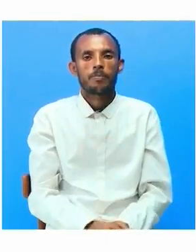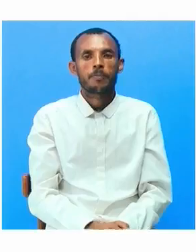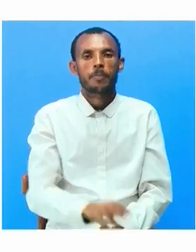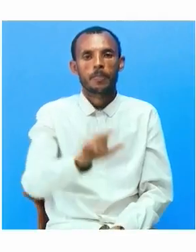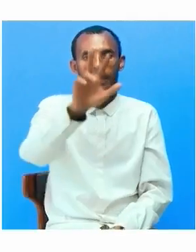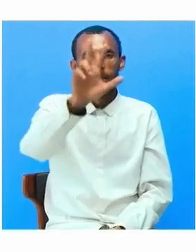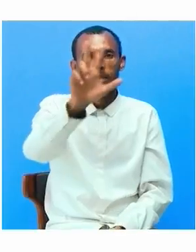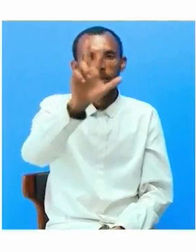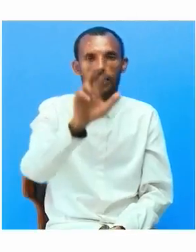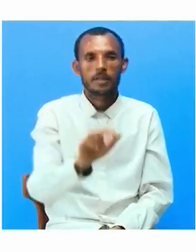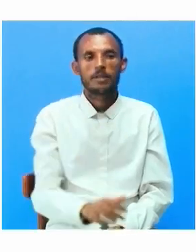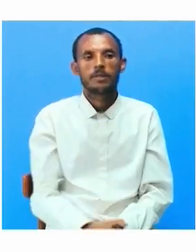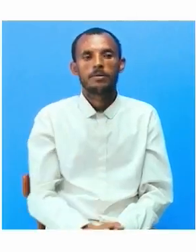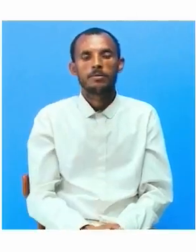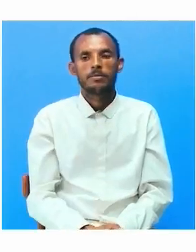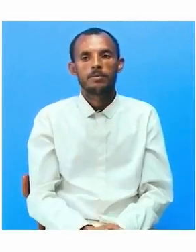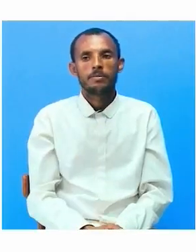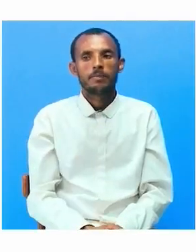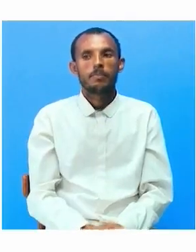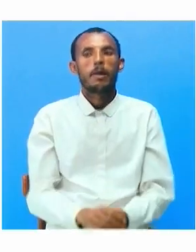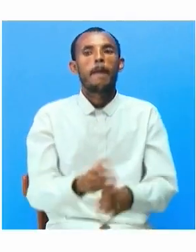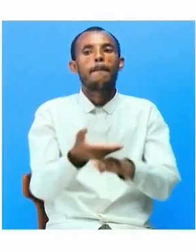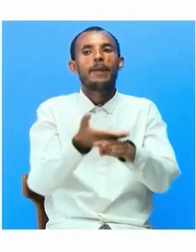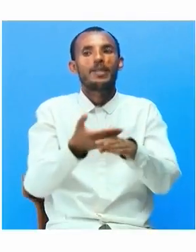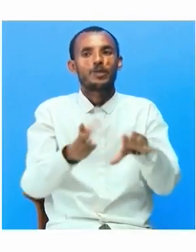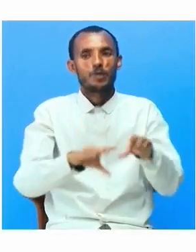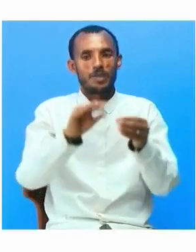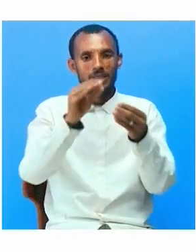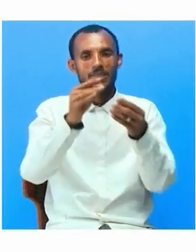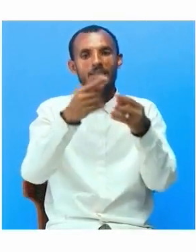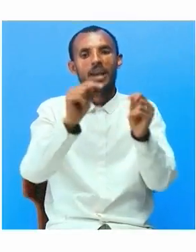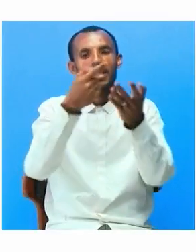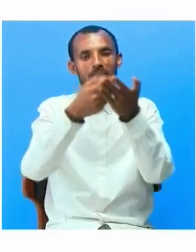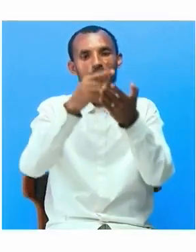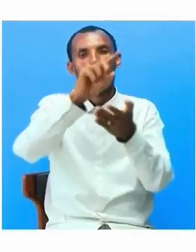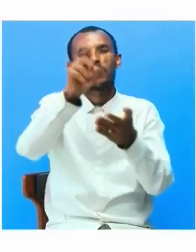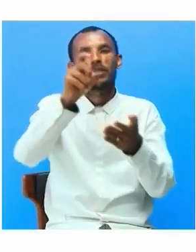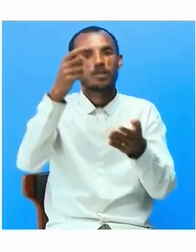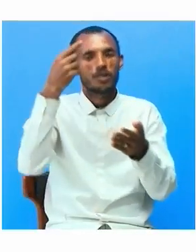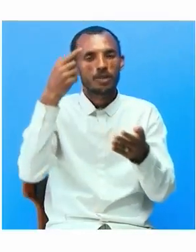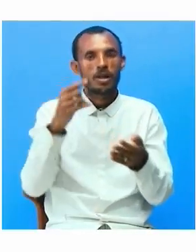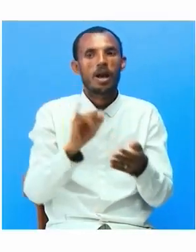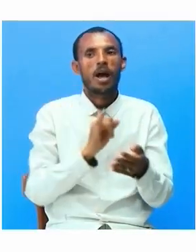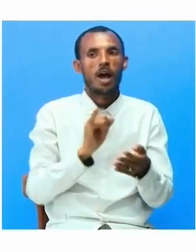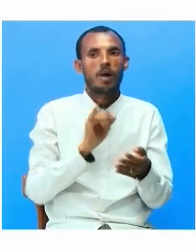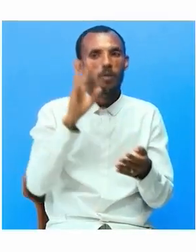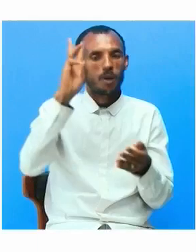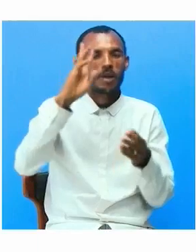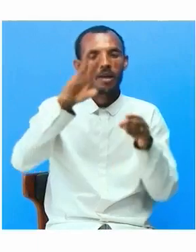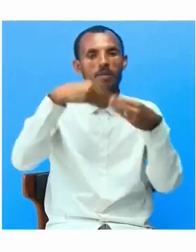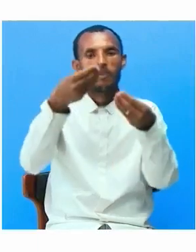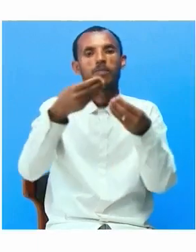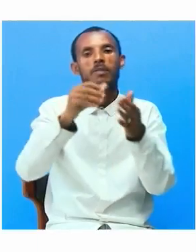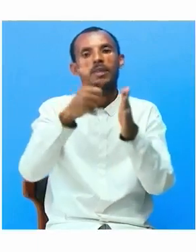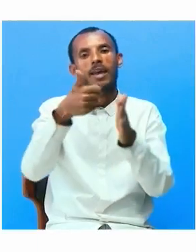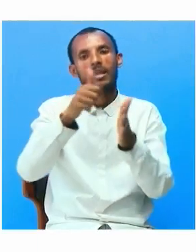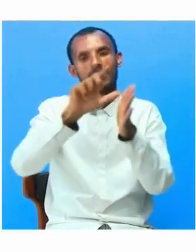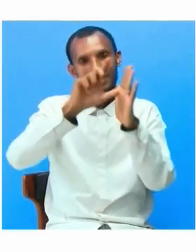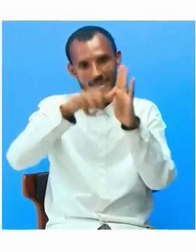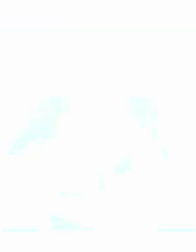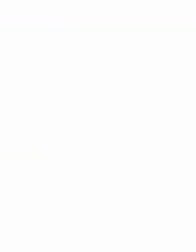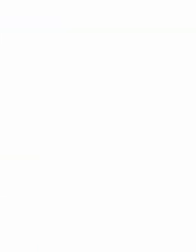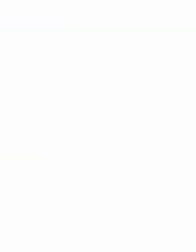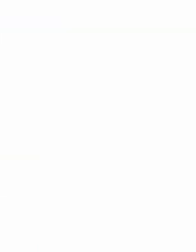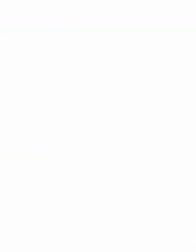3. Please, students, please try this question I'll give you 10 seconds